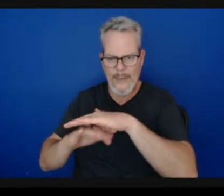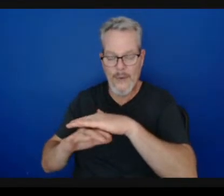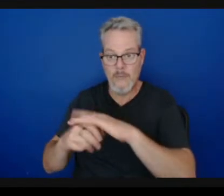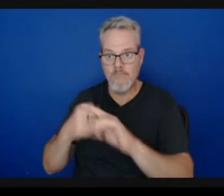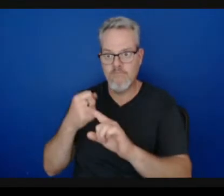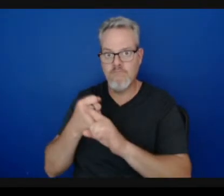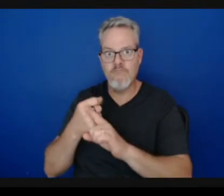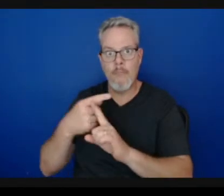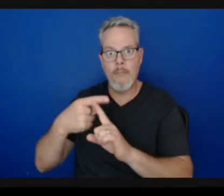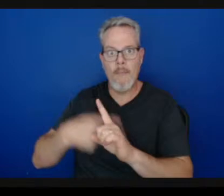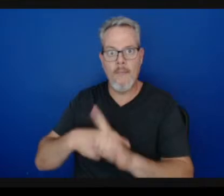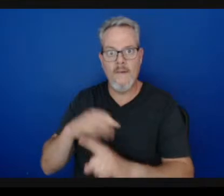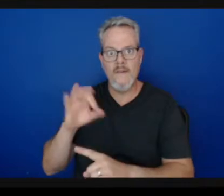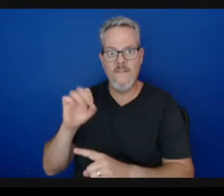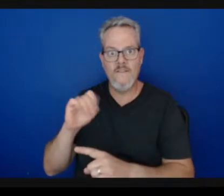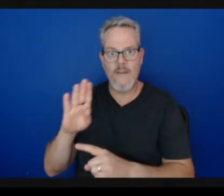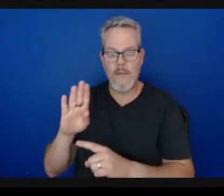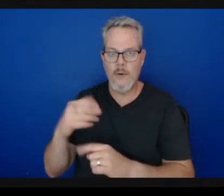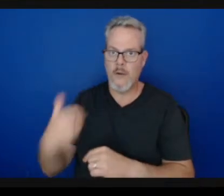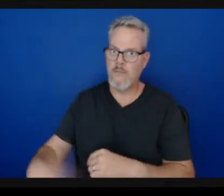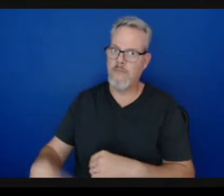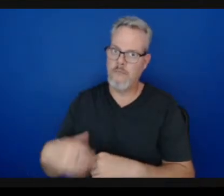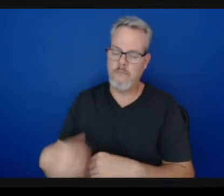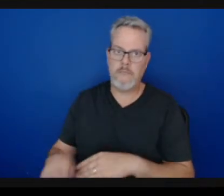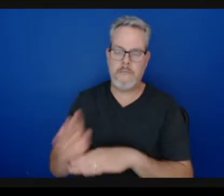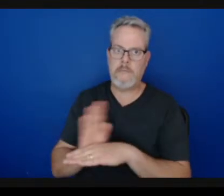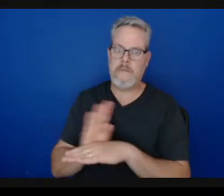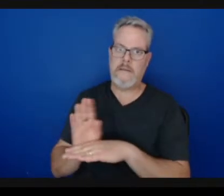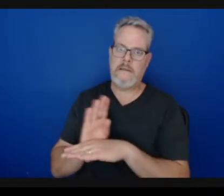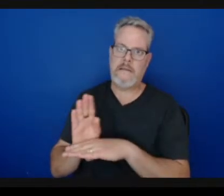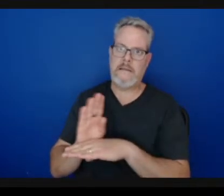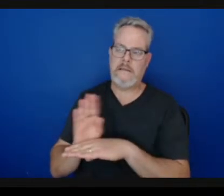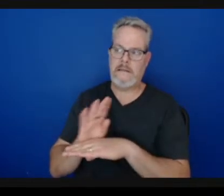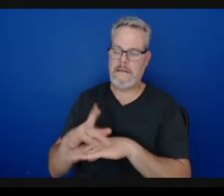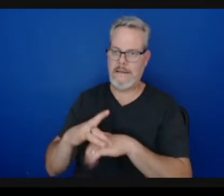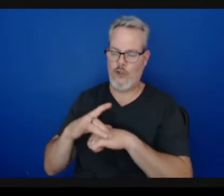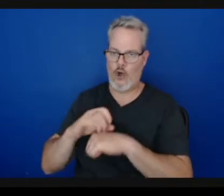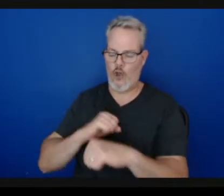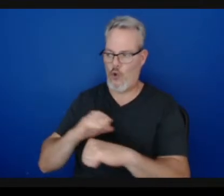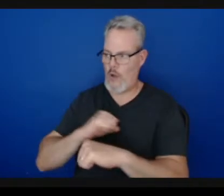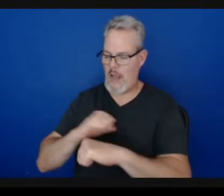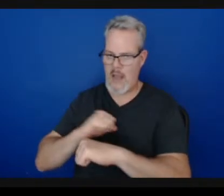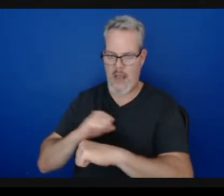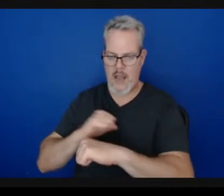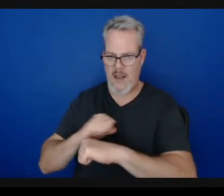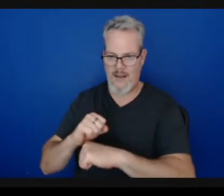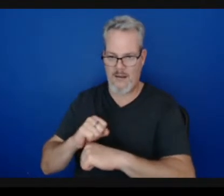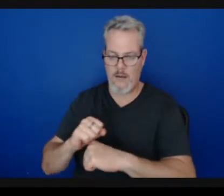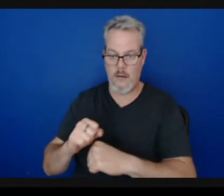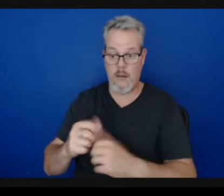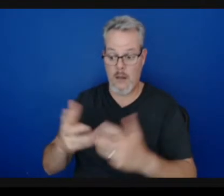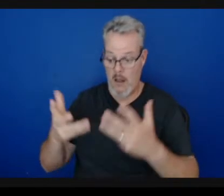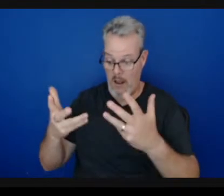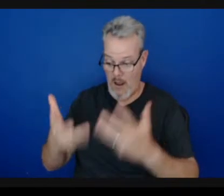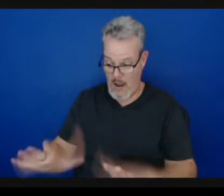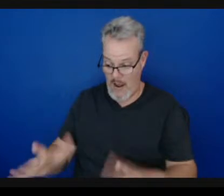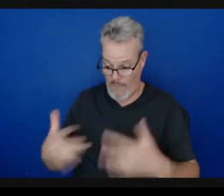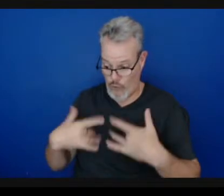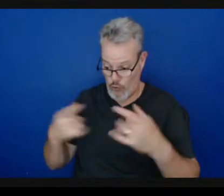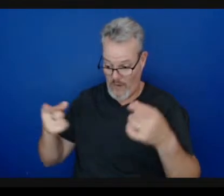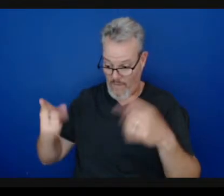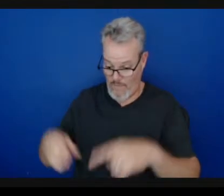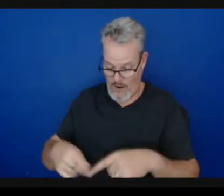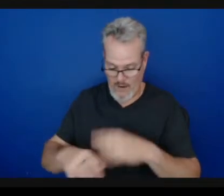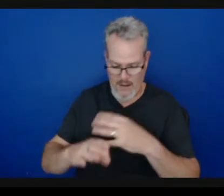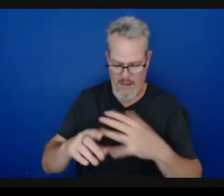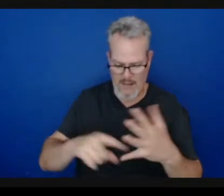all that, where there's earthquakes being tracked all across there. In fact, after this event, in late March 54,